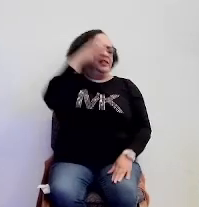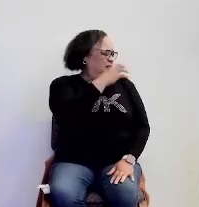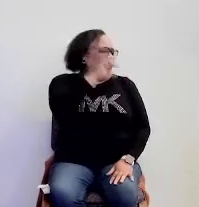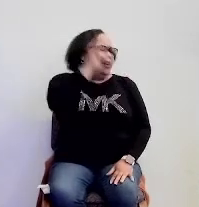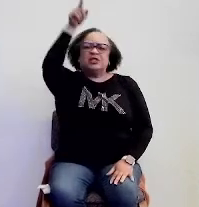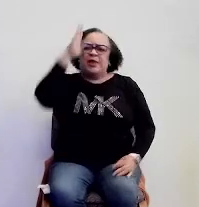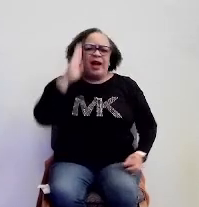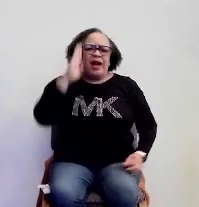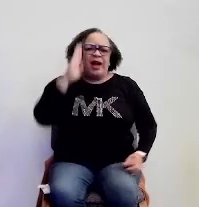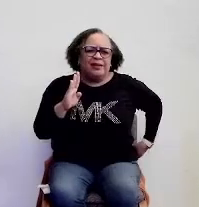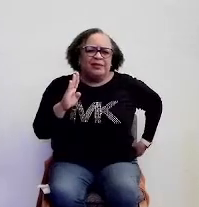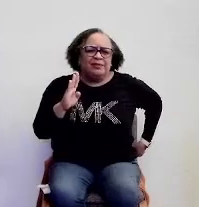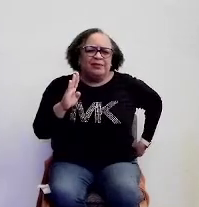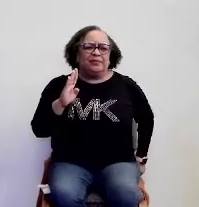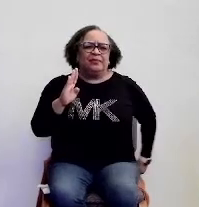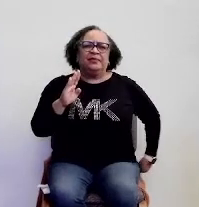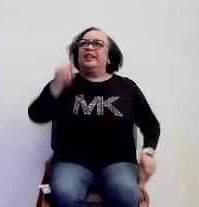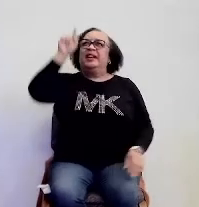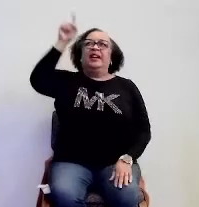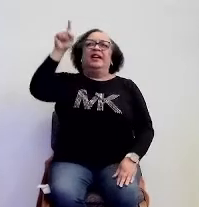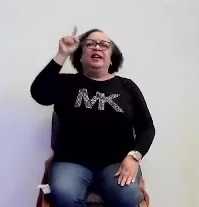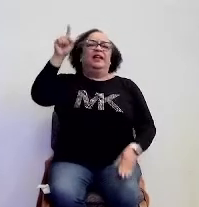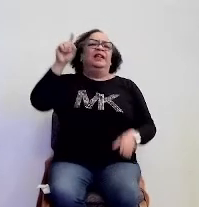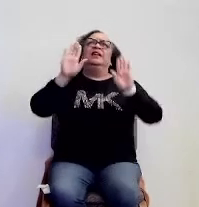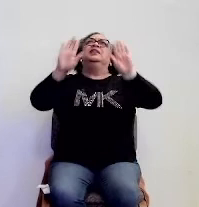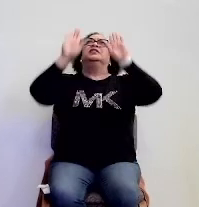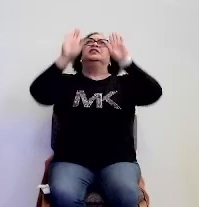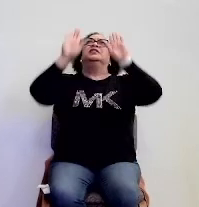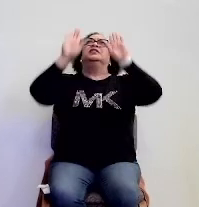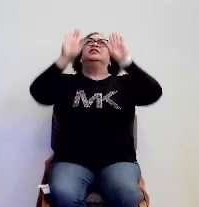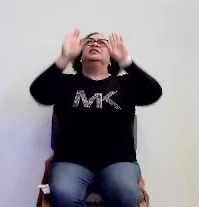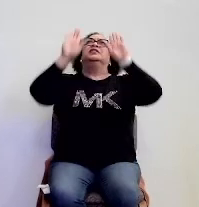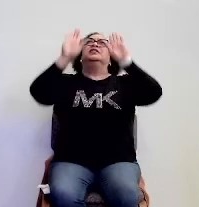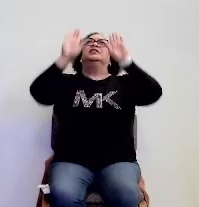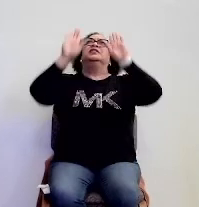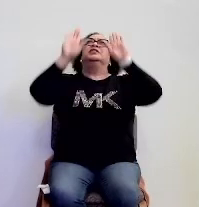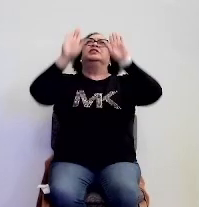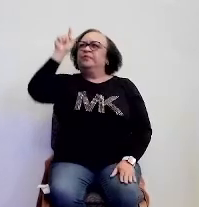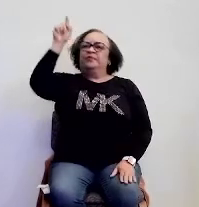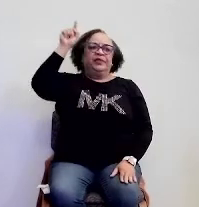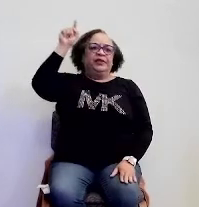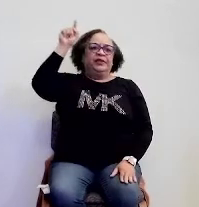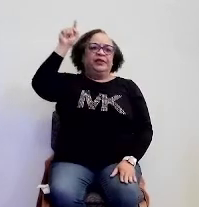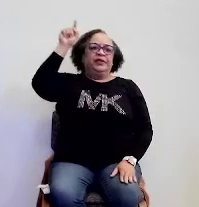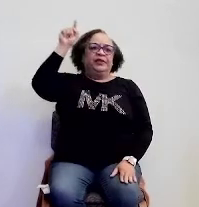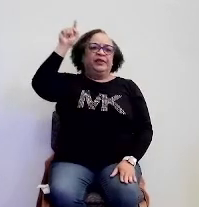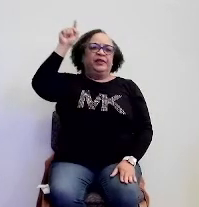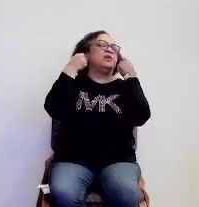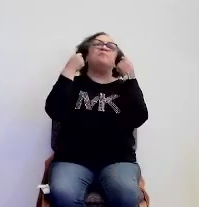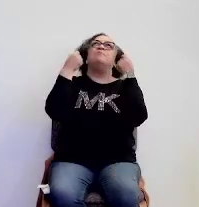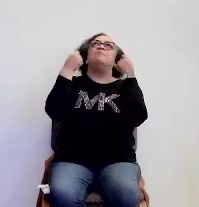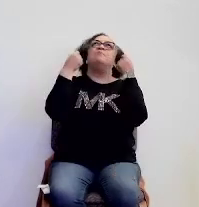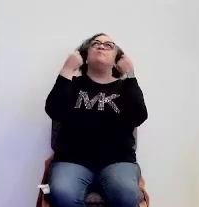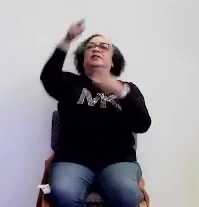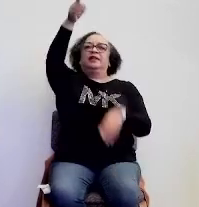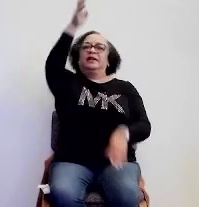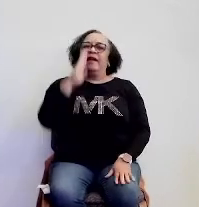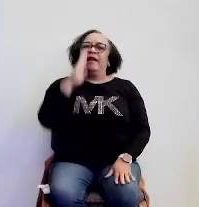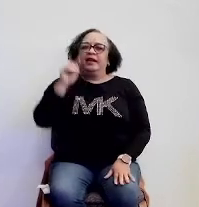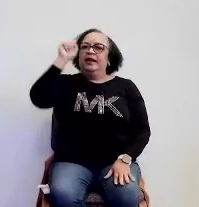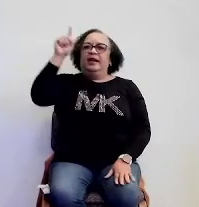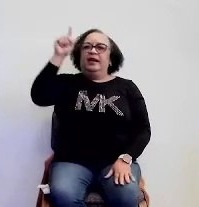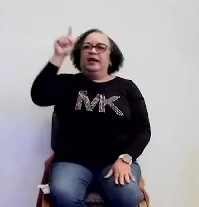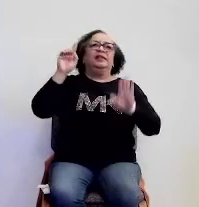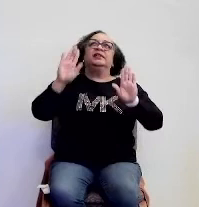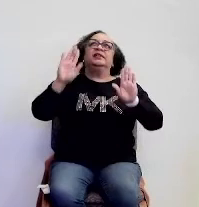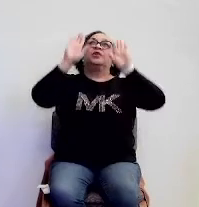He's an awesome God. He's a wonderful God. He's an amazing God. He